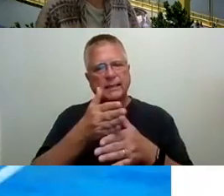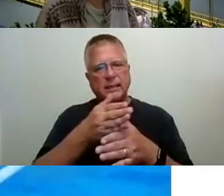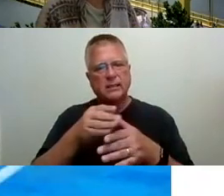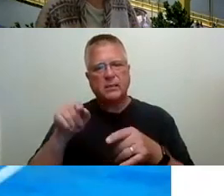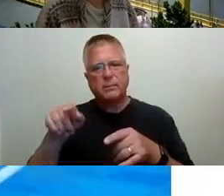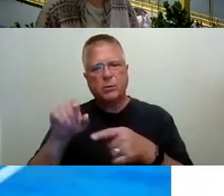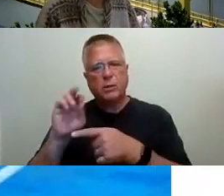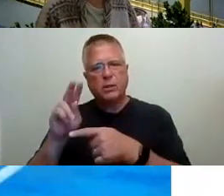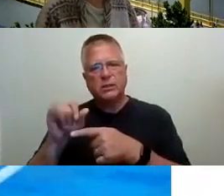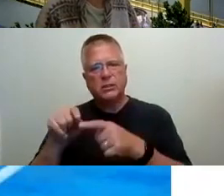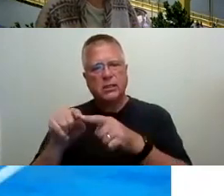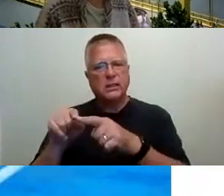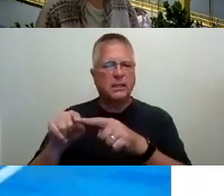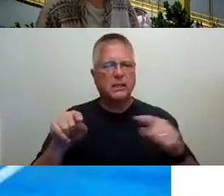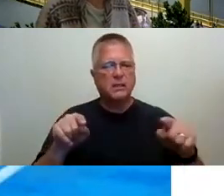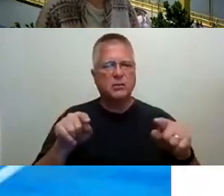Park and